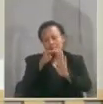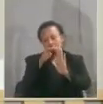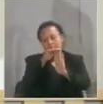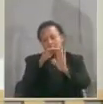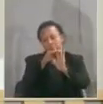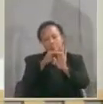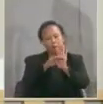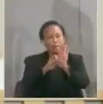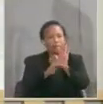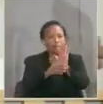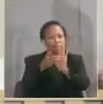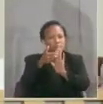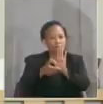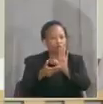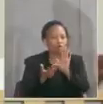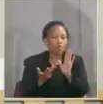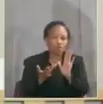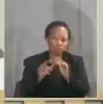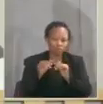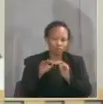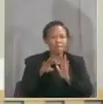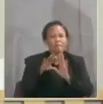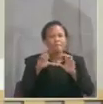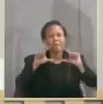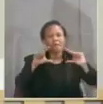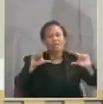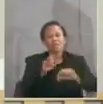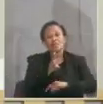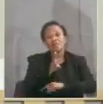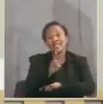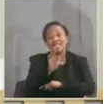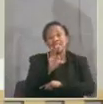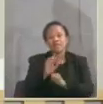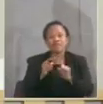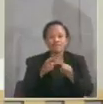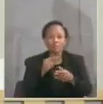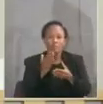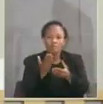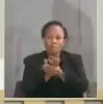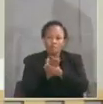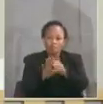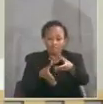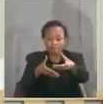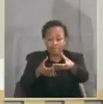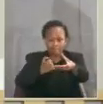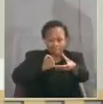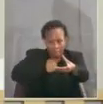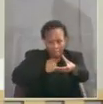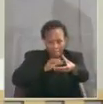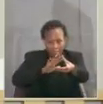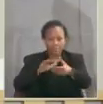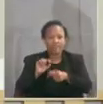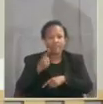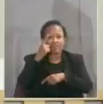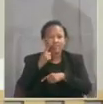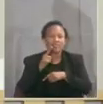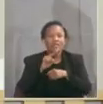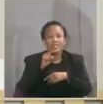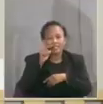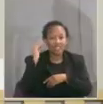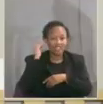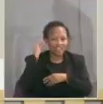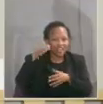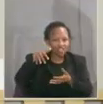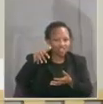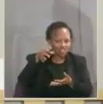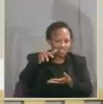paragraph 23 of my affidavit, first one is the intelligence management that